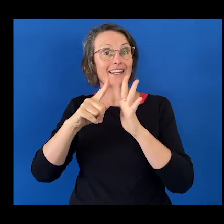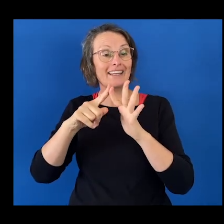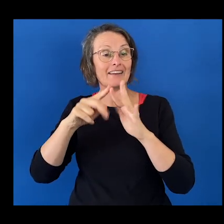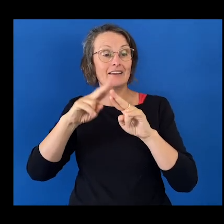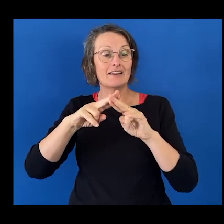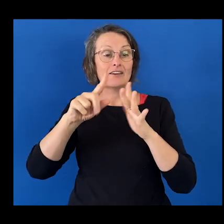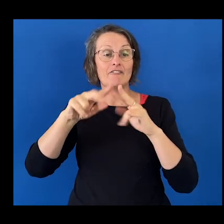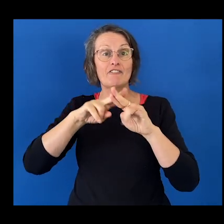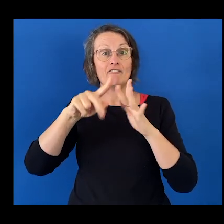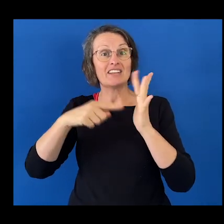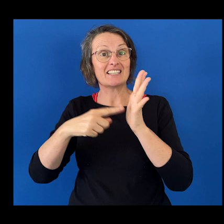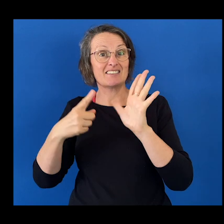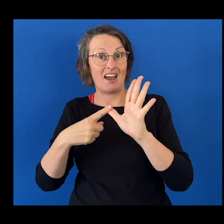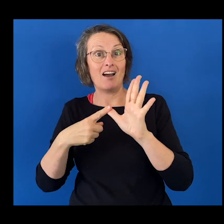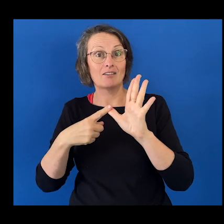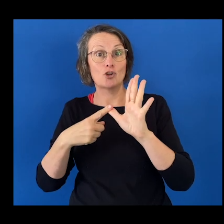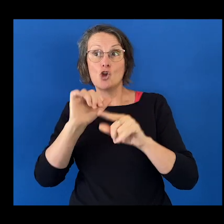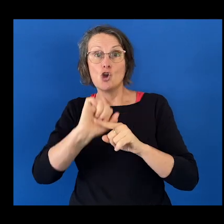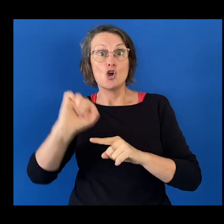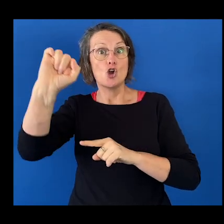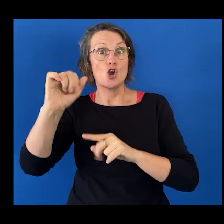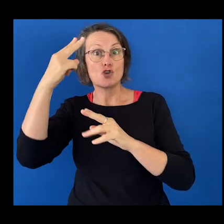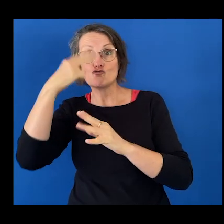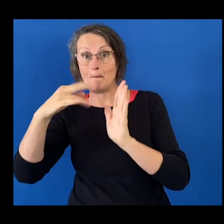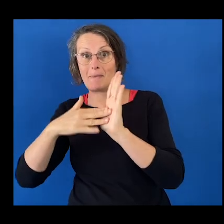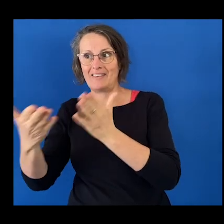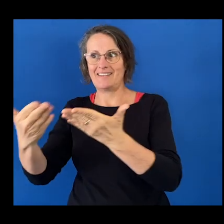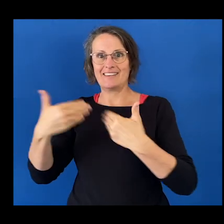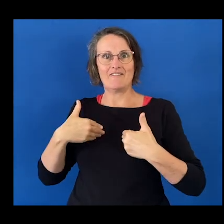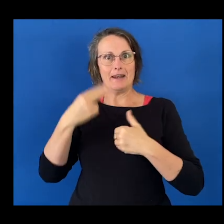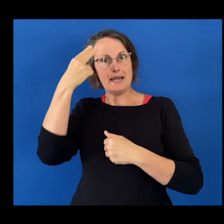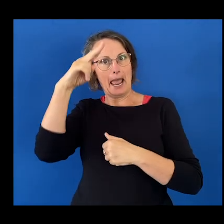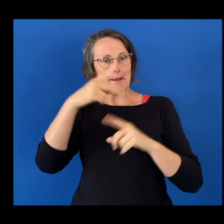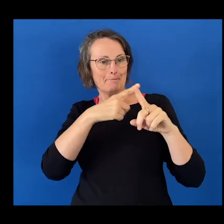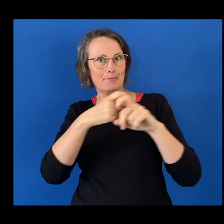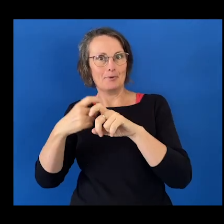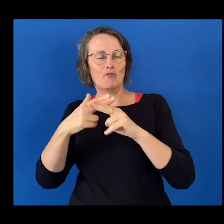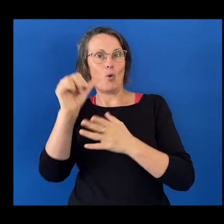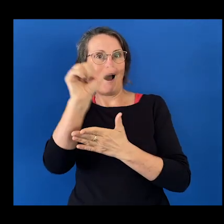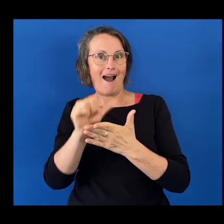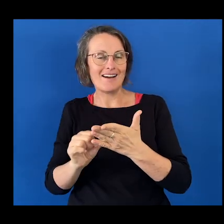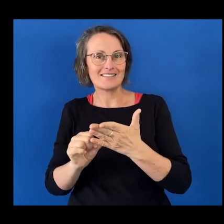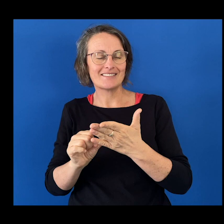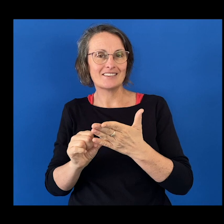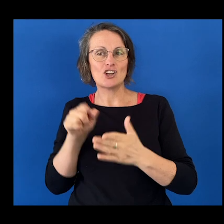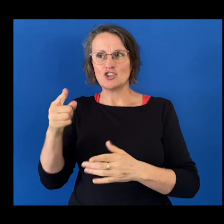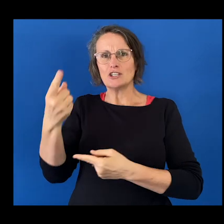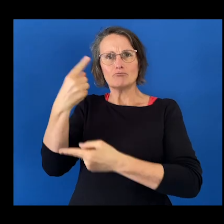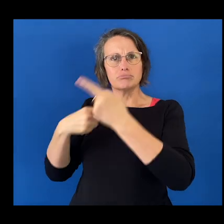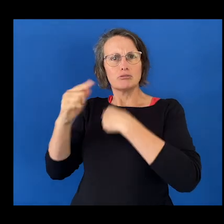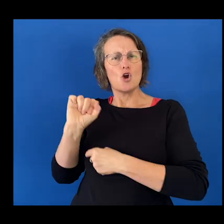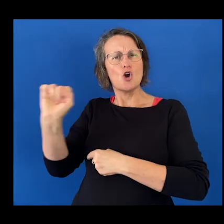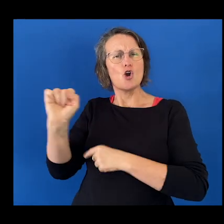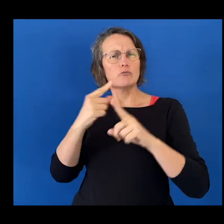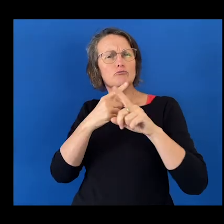names by Ebony's grandmother, Akesa Fifita. And she talked about the significance of those